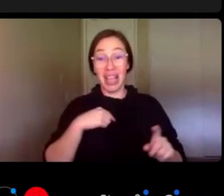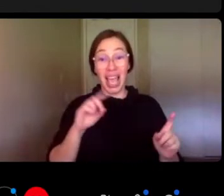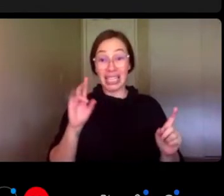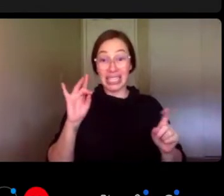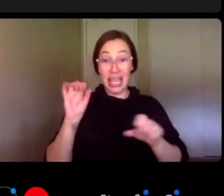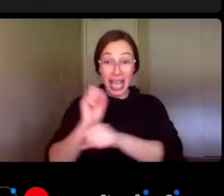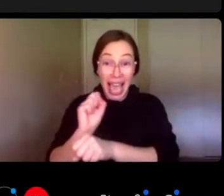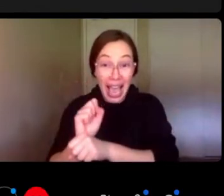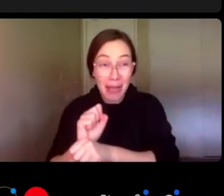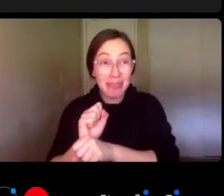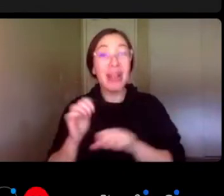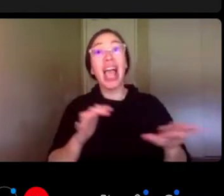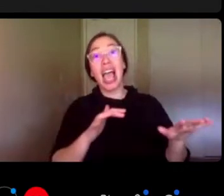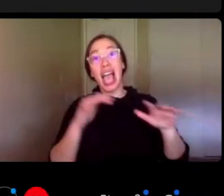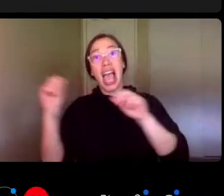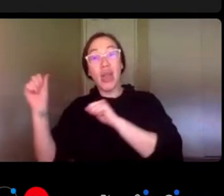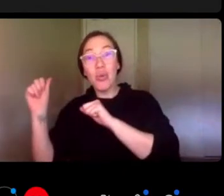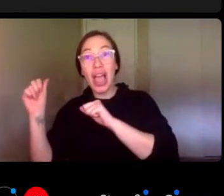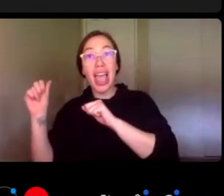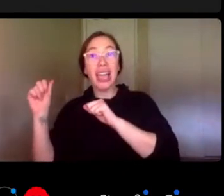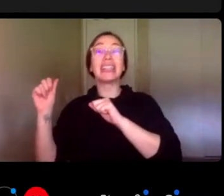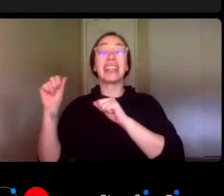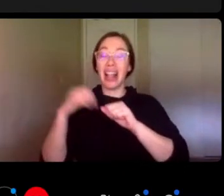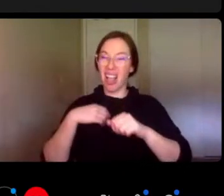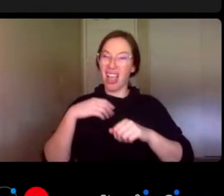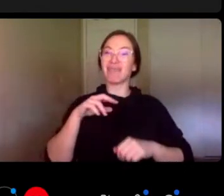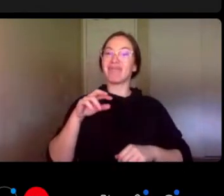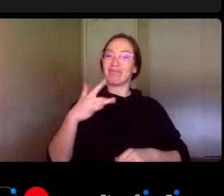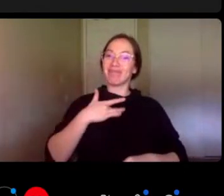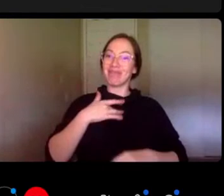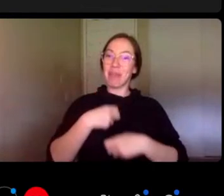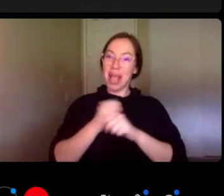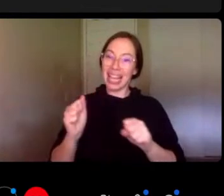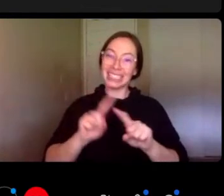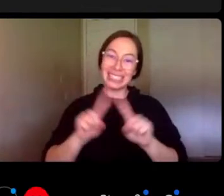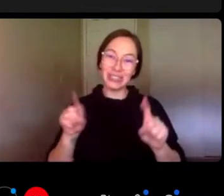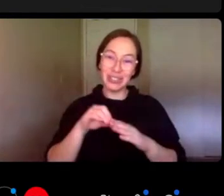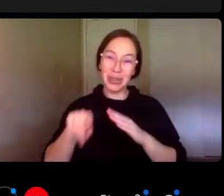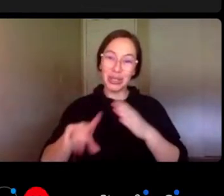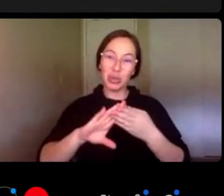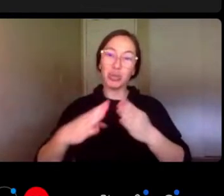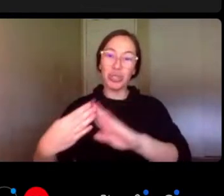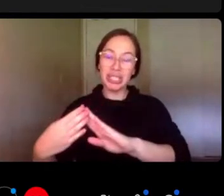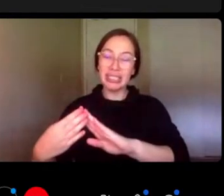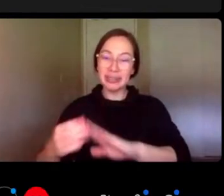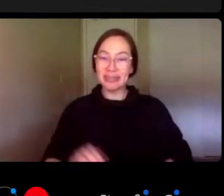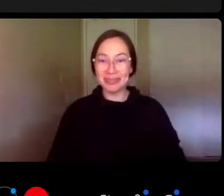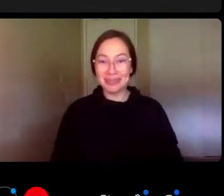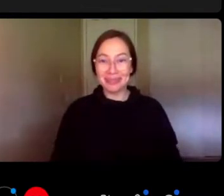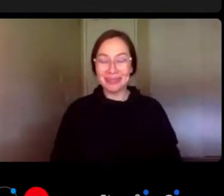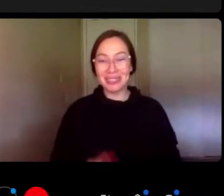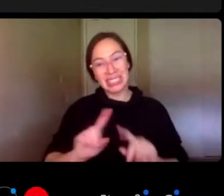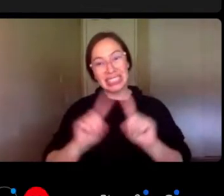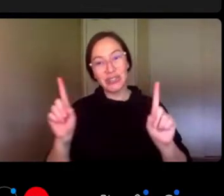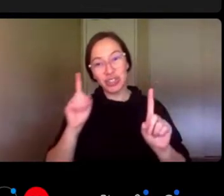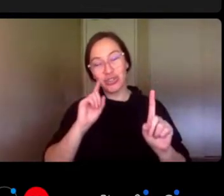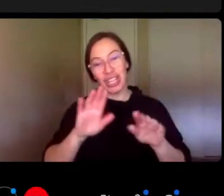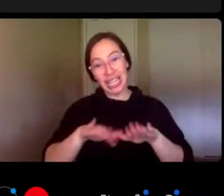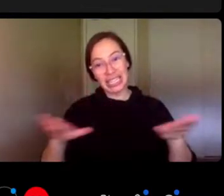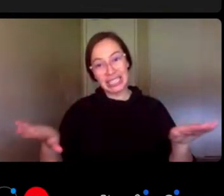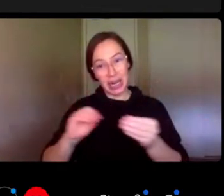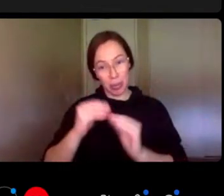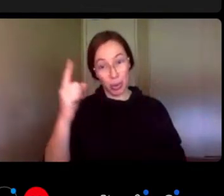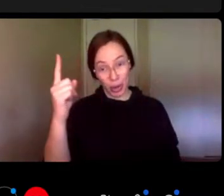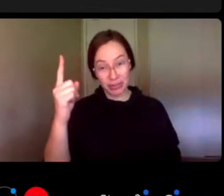made a difference in this community, a difference for kids, number